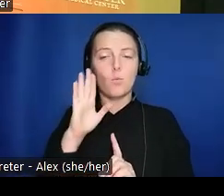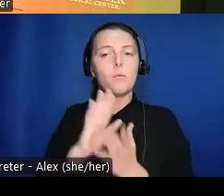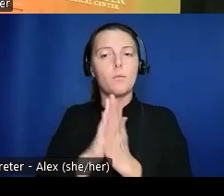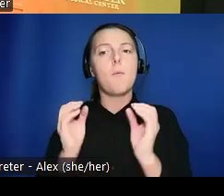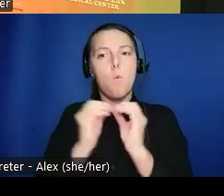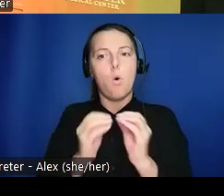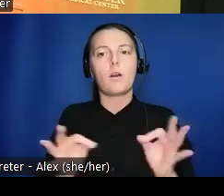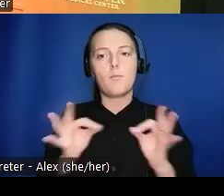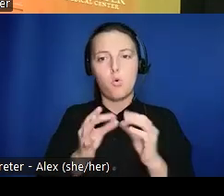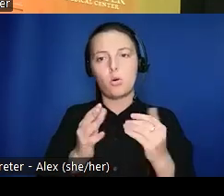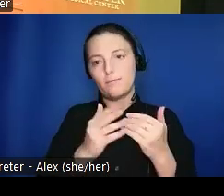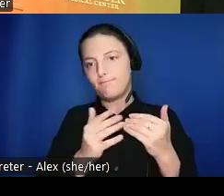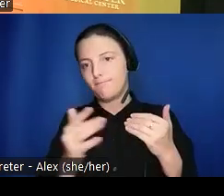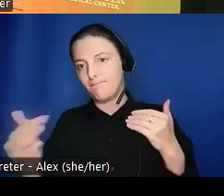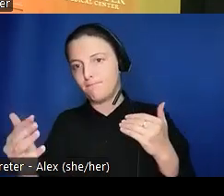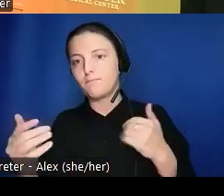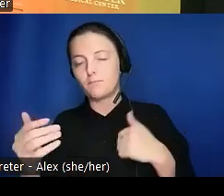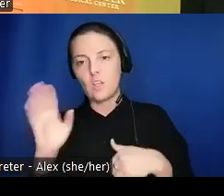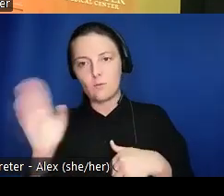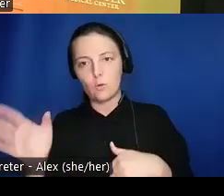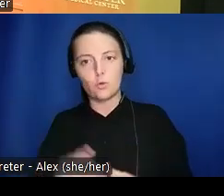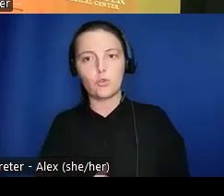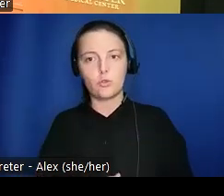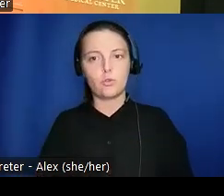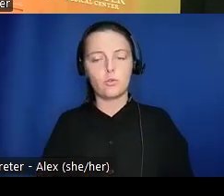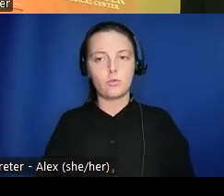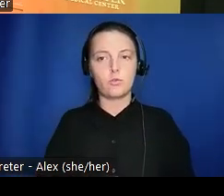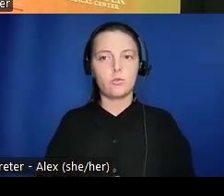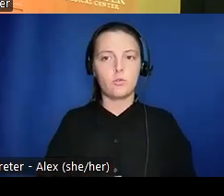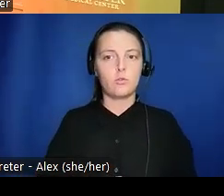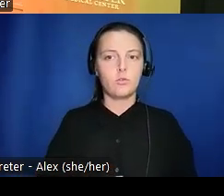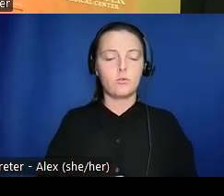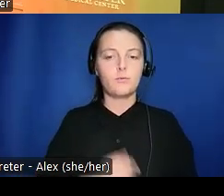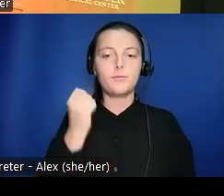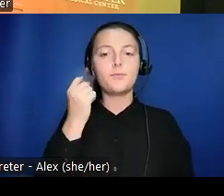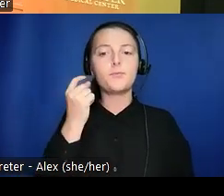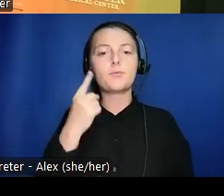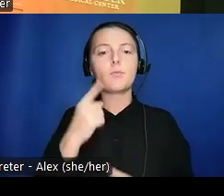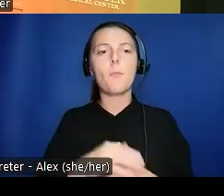looking to see, all these things that are related to